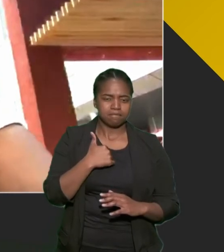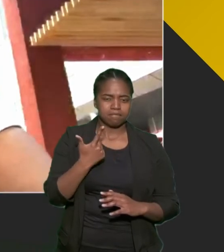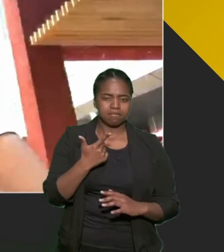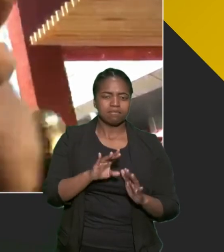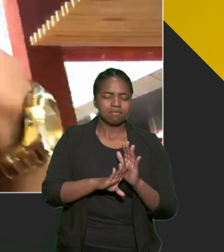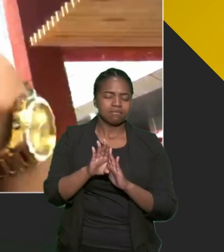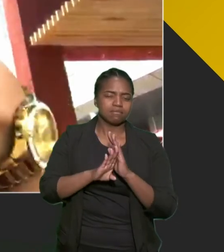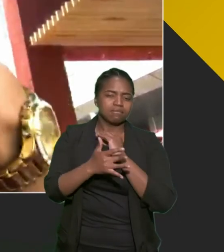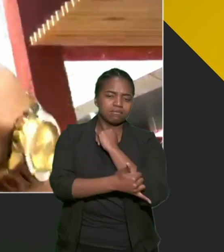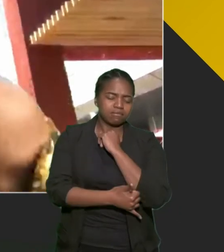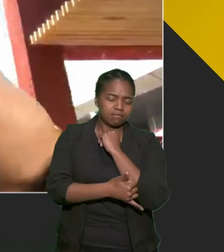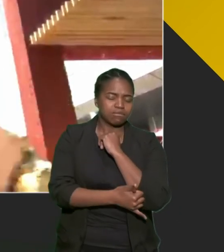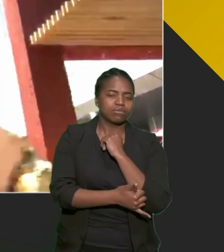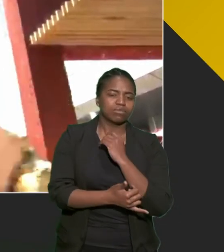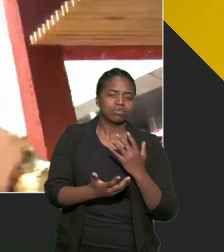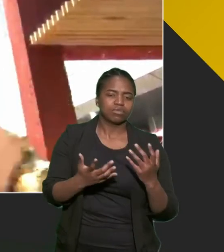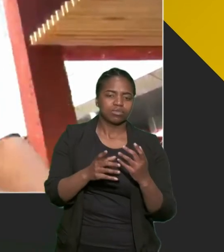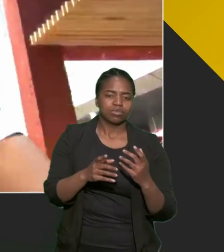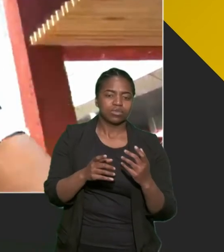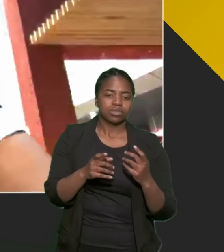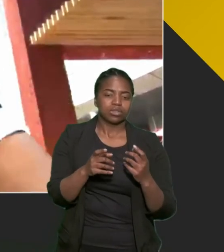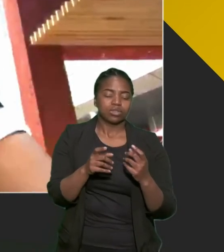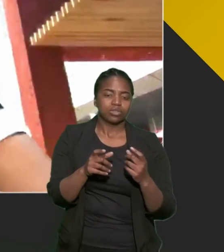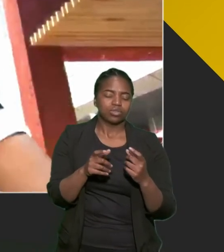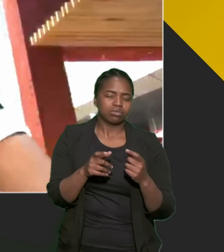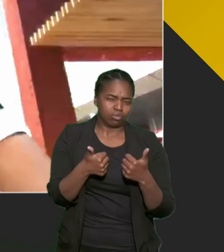I want to do in this country, in such a good country,